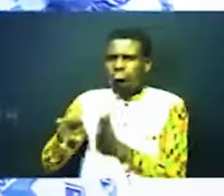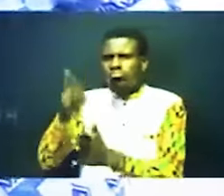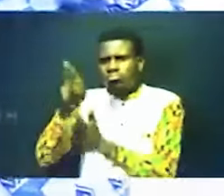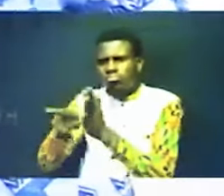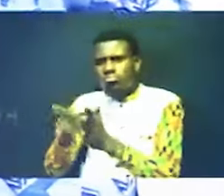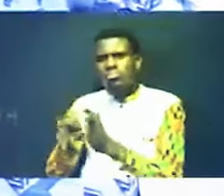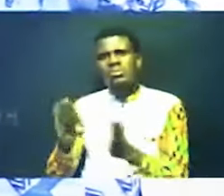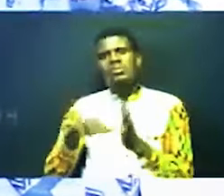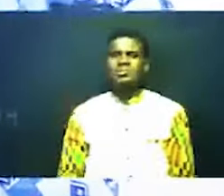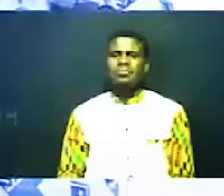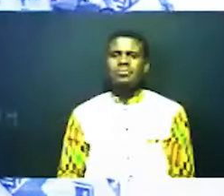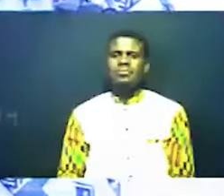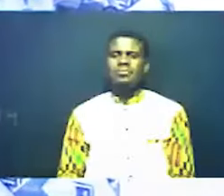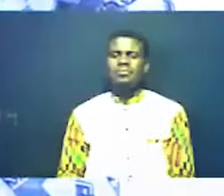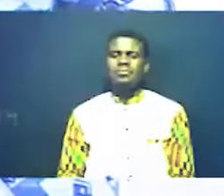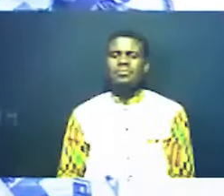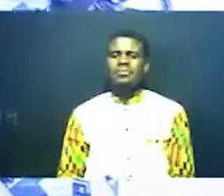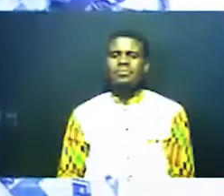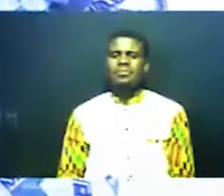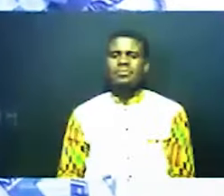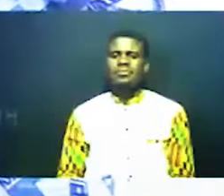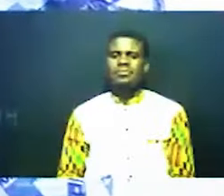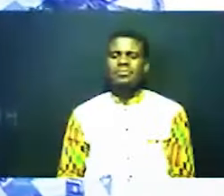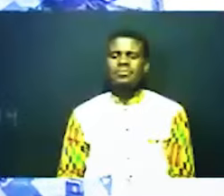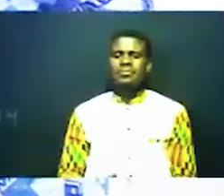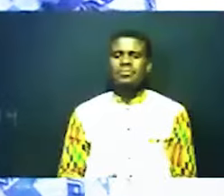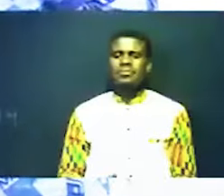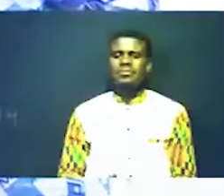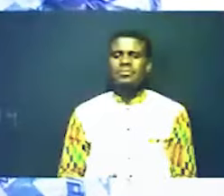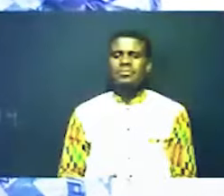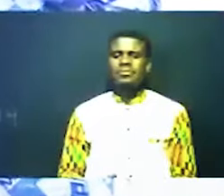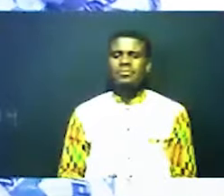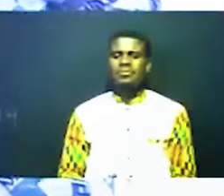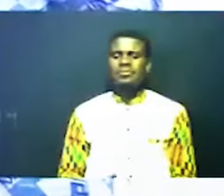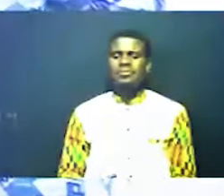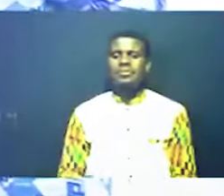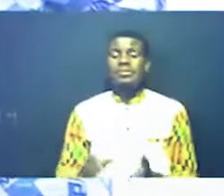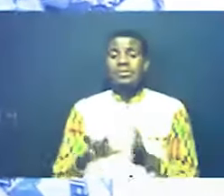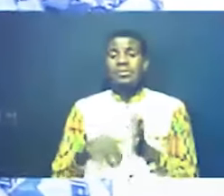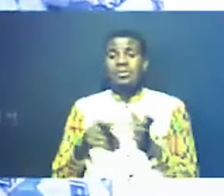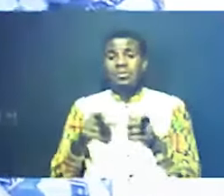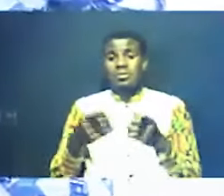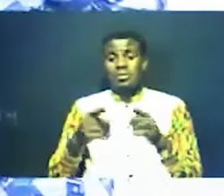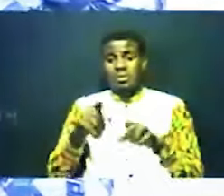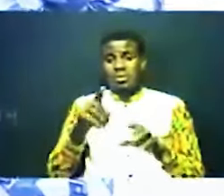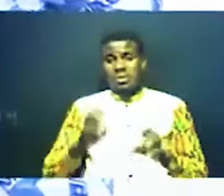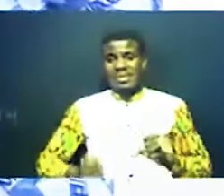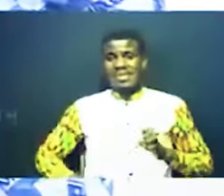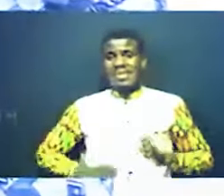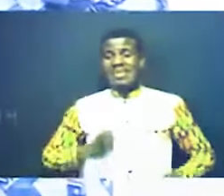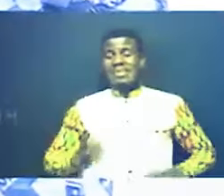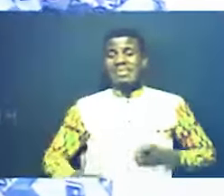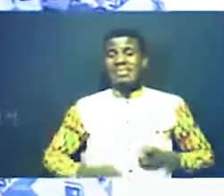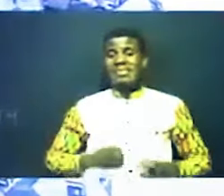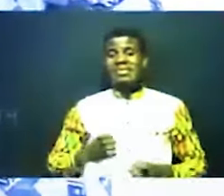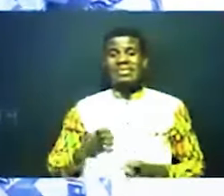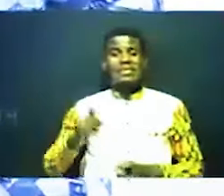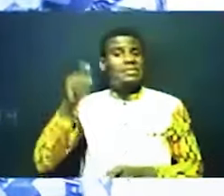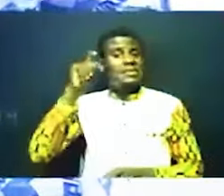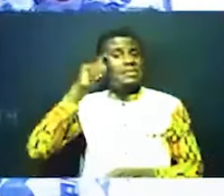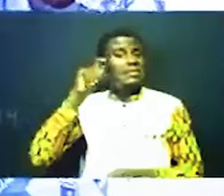If you entertain any sexual interest in your heart, you